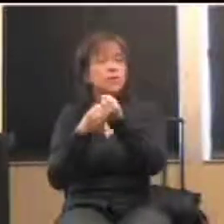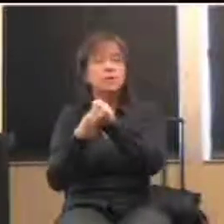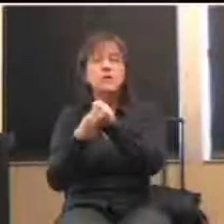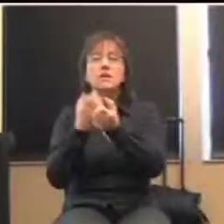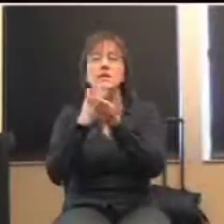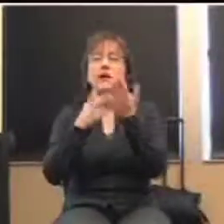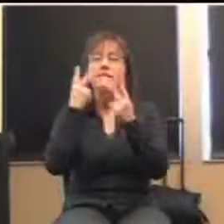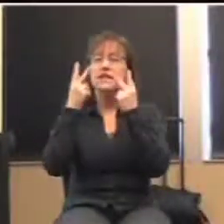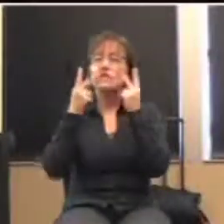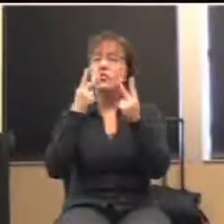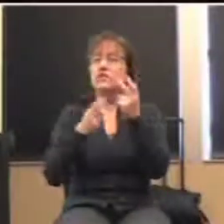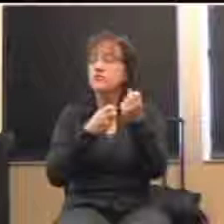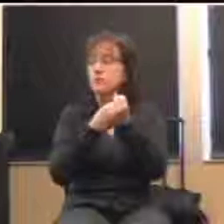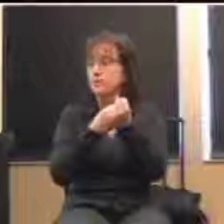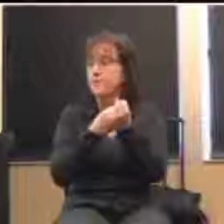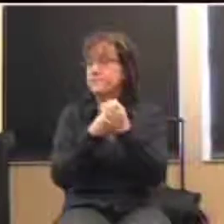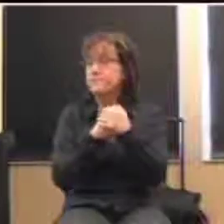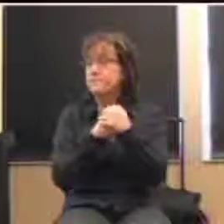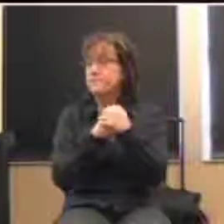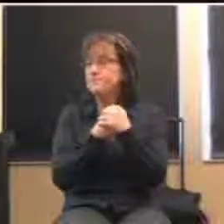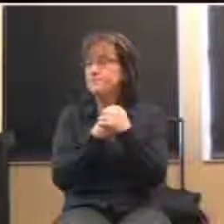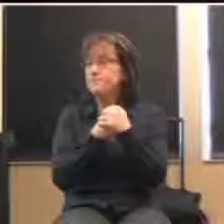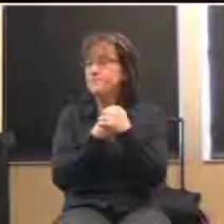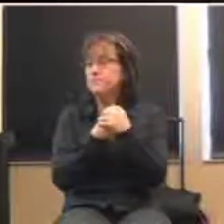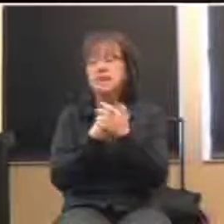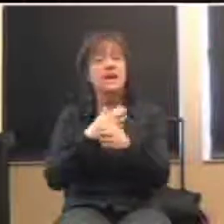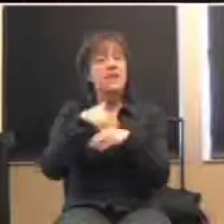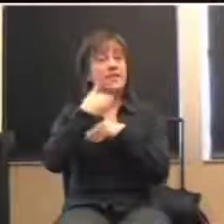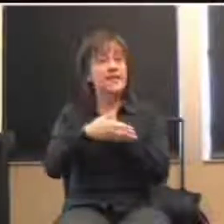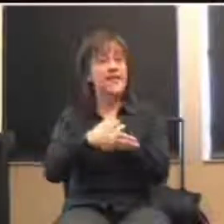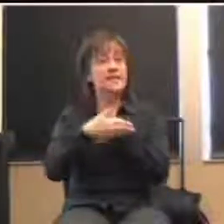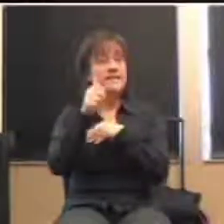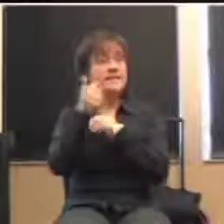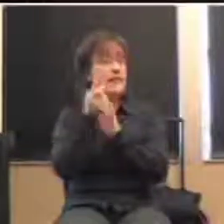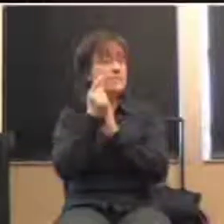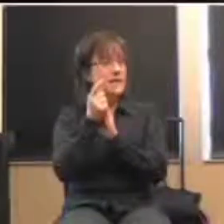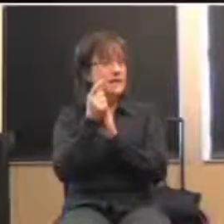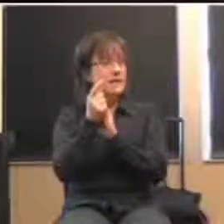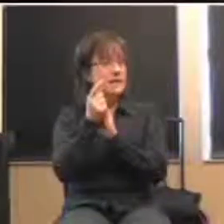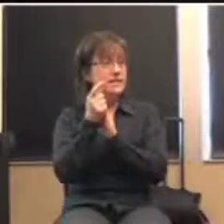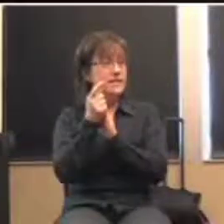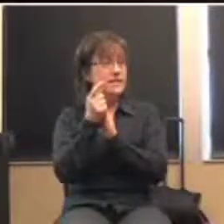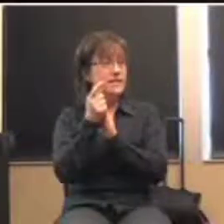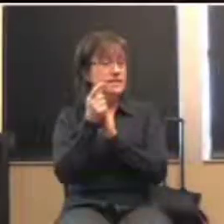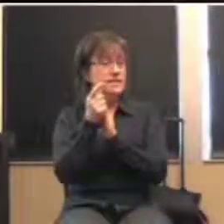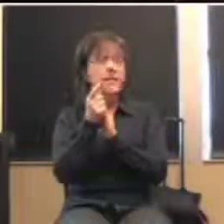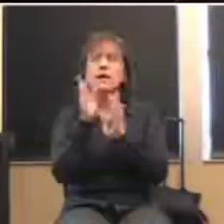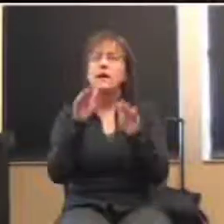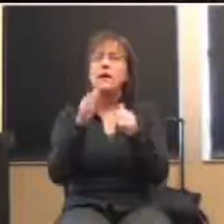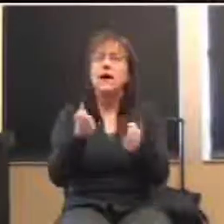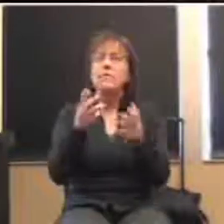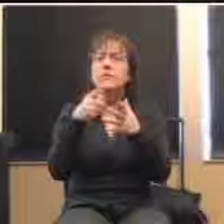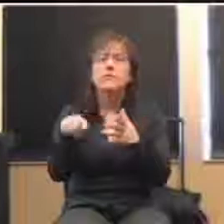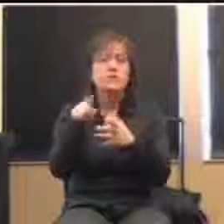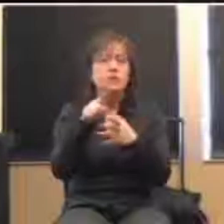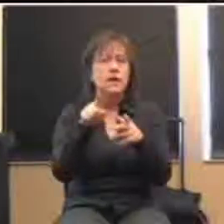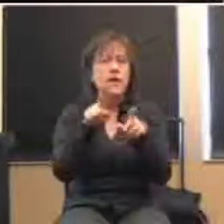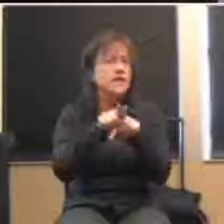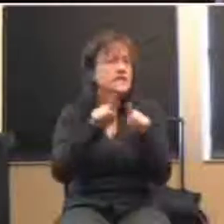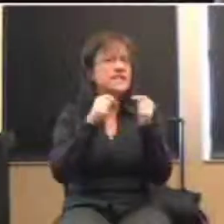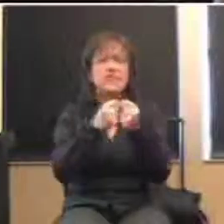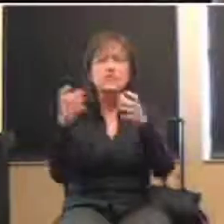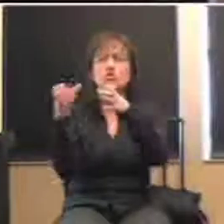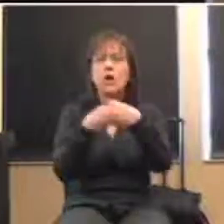Visual supports. So, in the next 10 minutes, I want you all to gather. How many of you are here as teams?